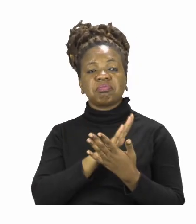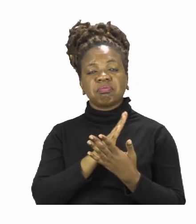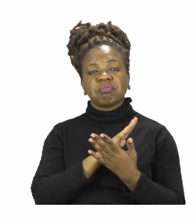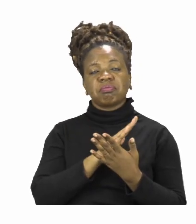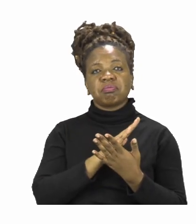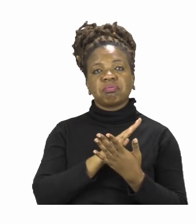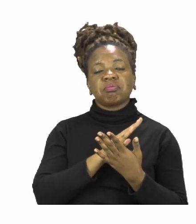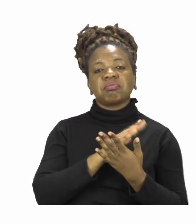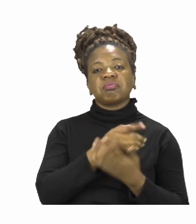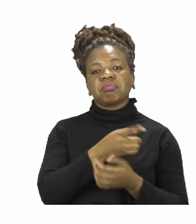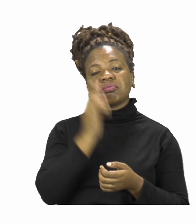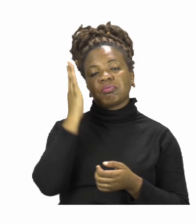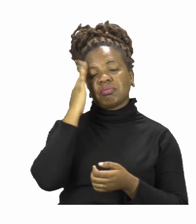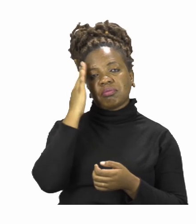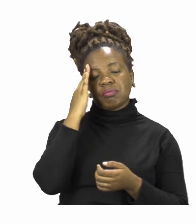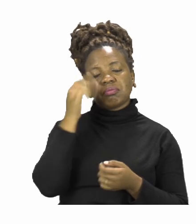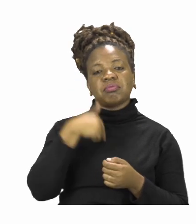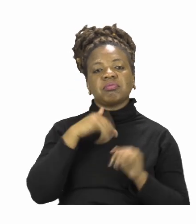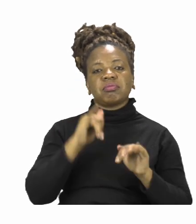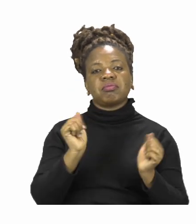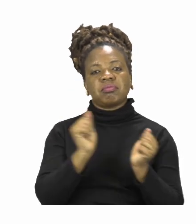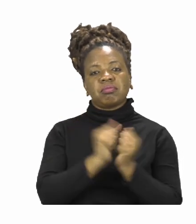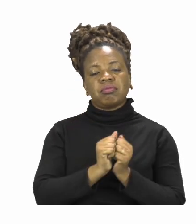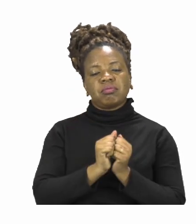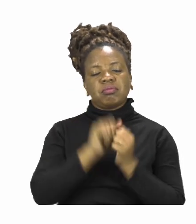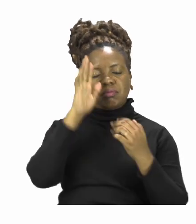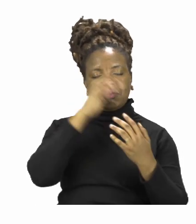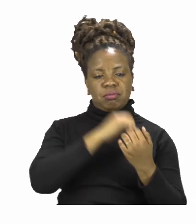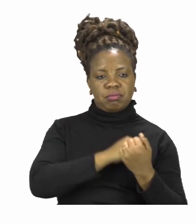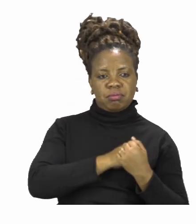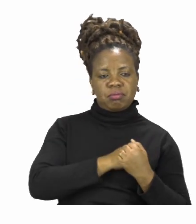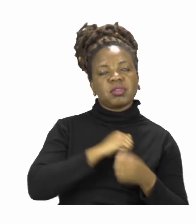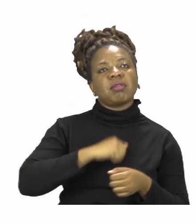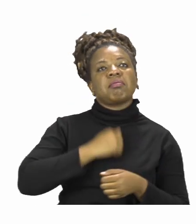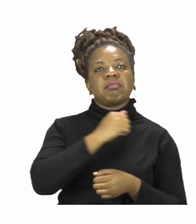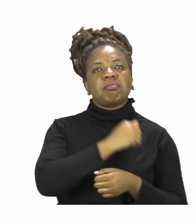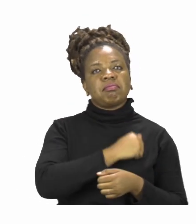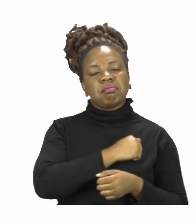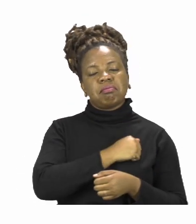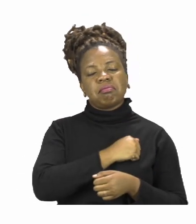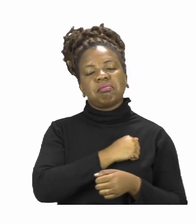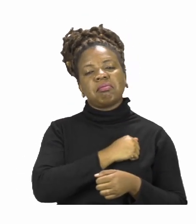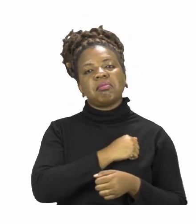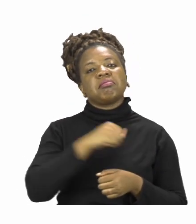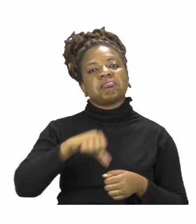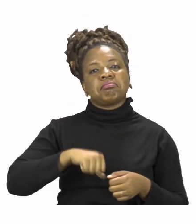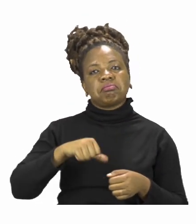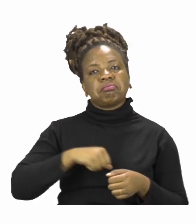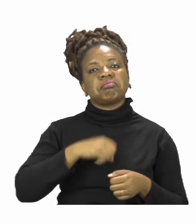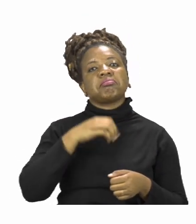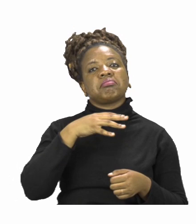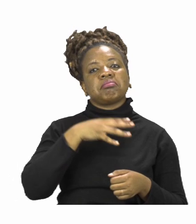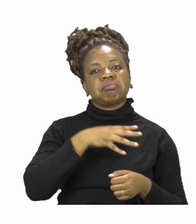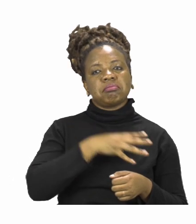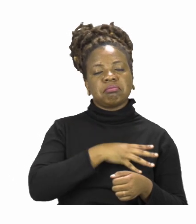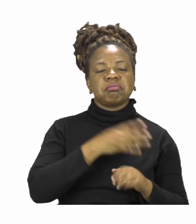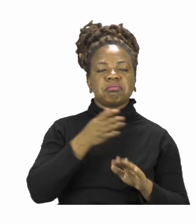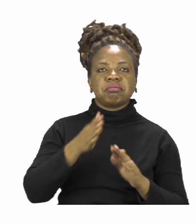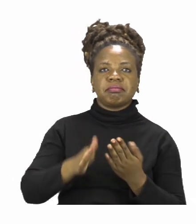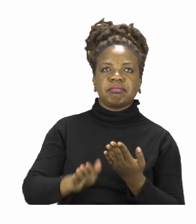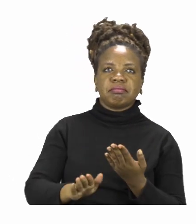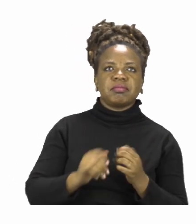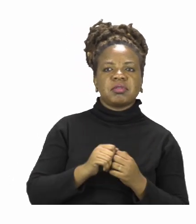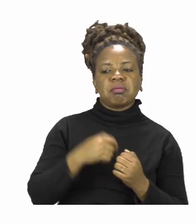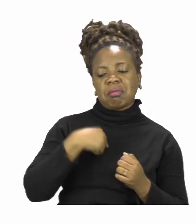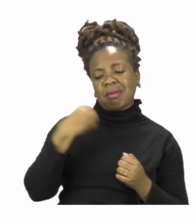stay with my grandmother. My mother died of AIDS when I was little. She